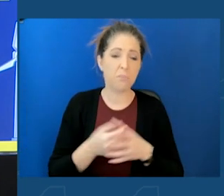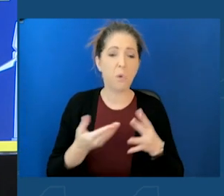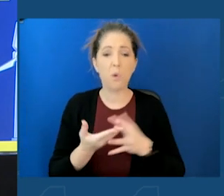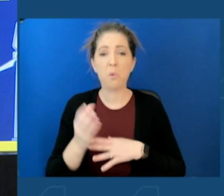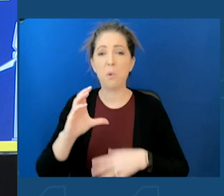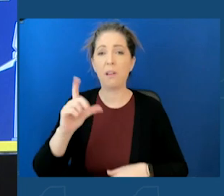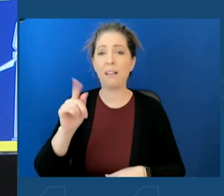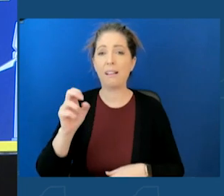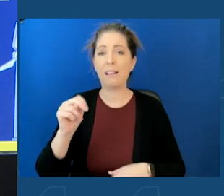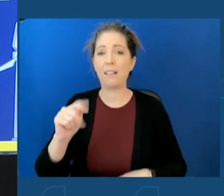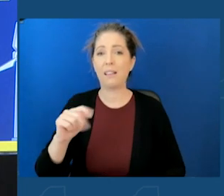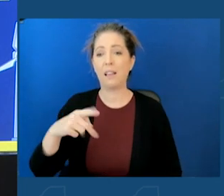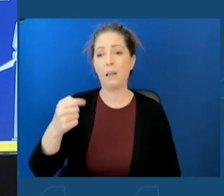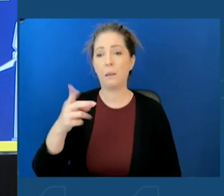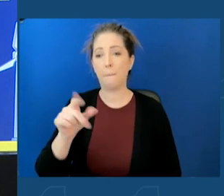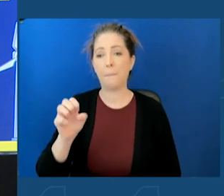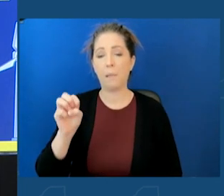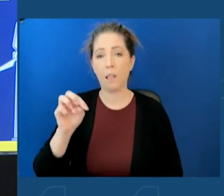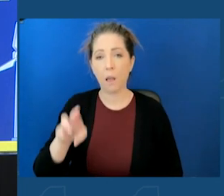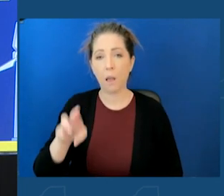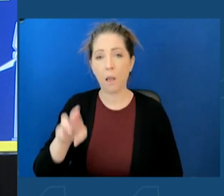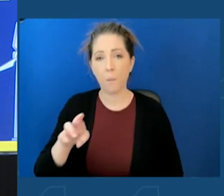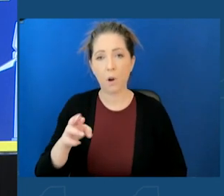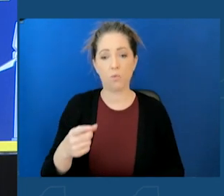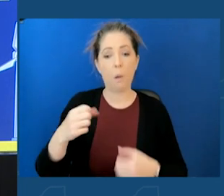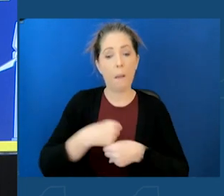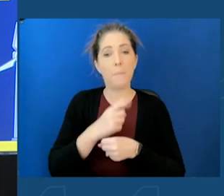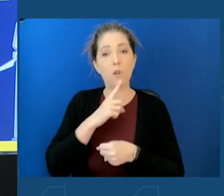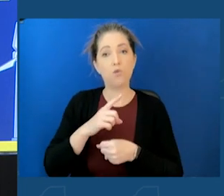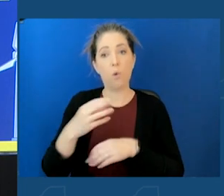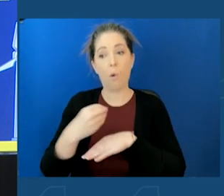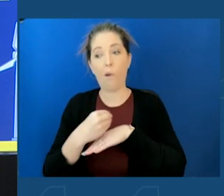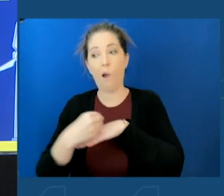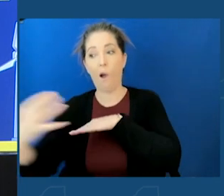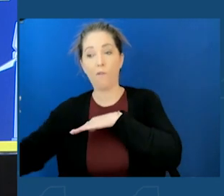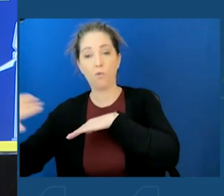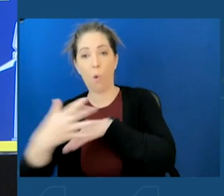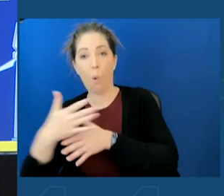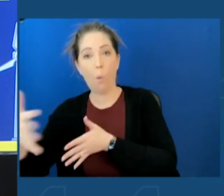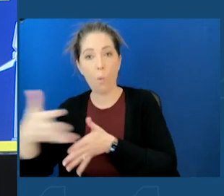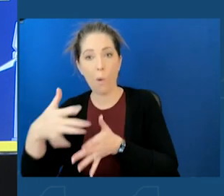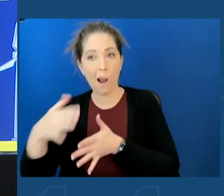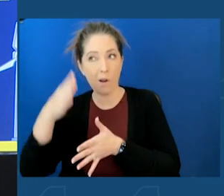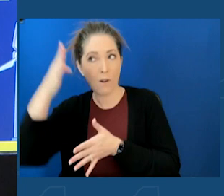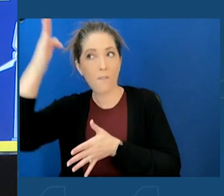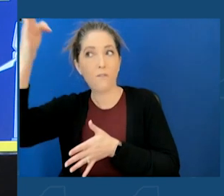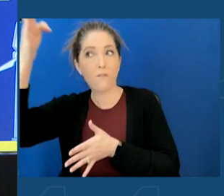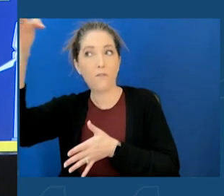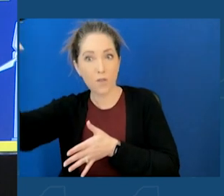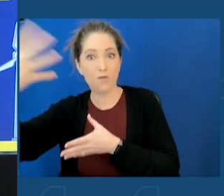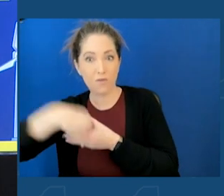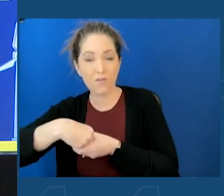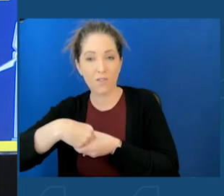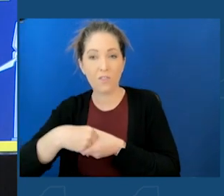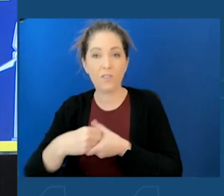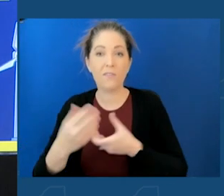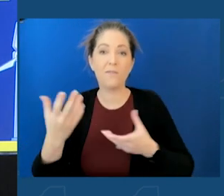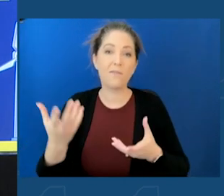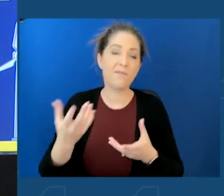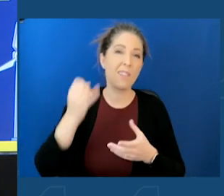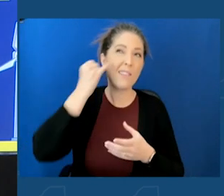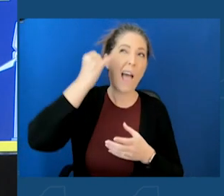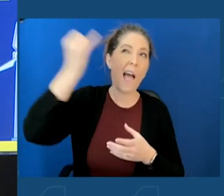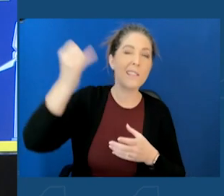whole direction and make sure offshore wind was the thing of the future. The idea was it was between a $35 and $40 million